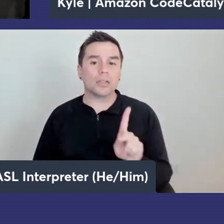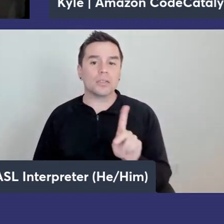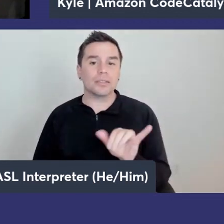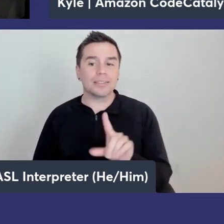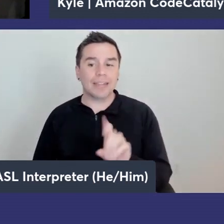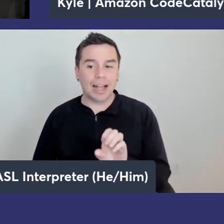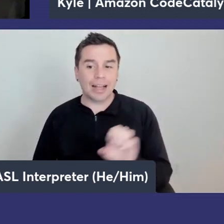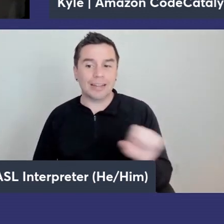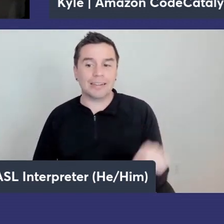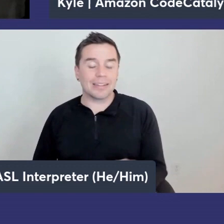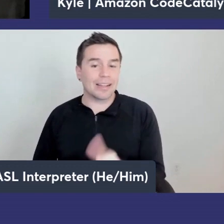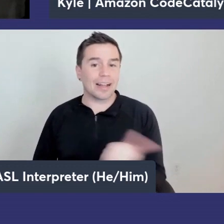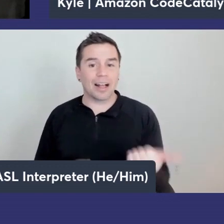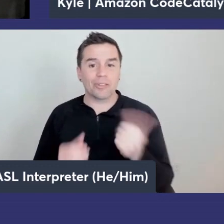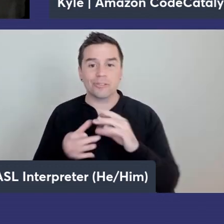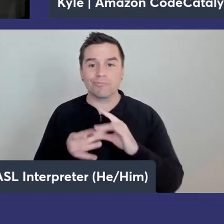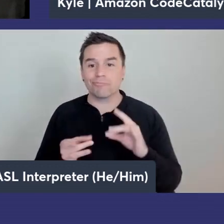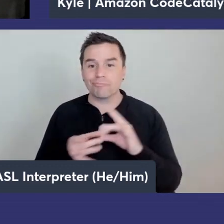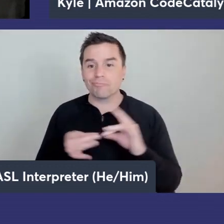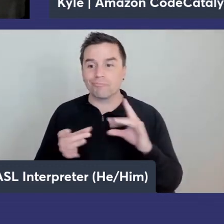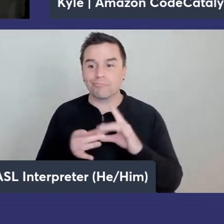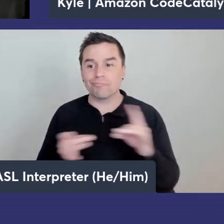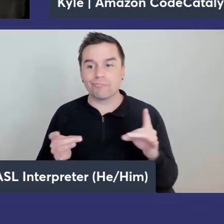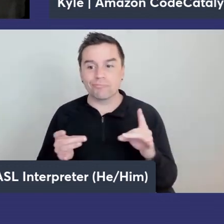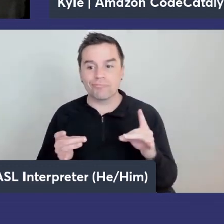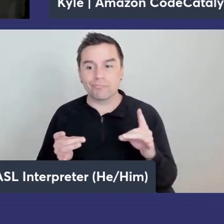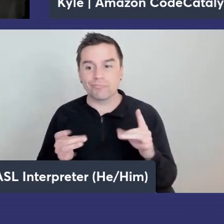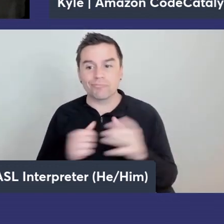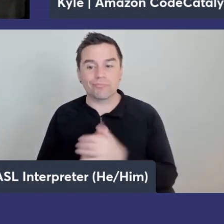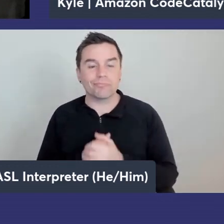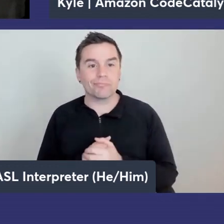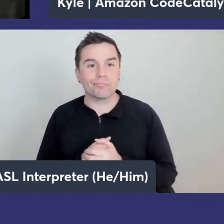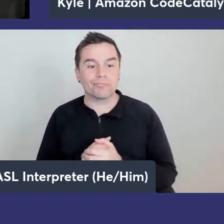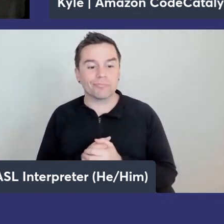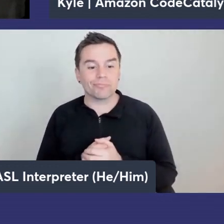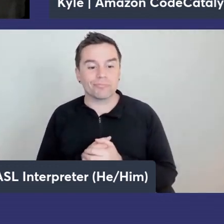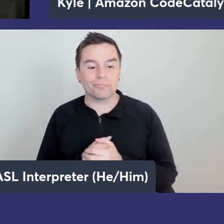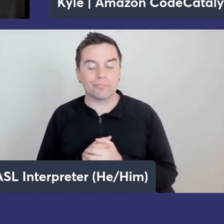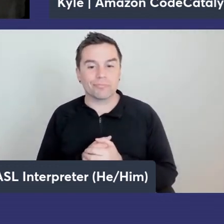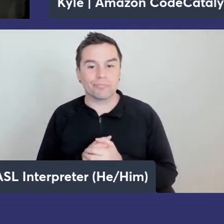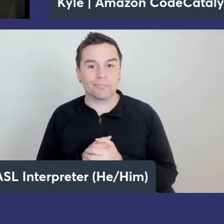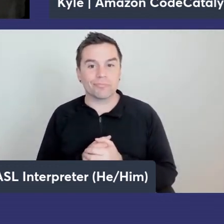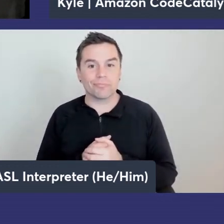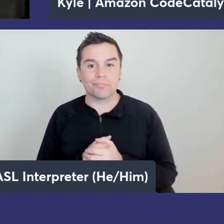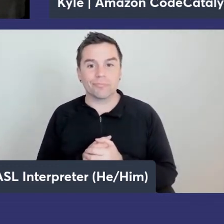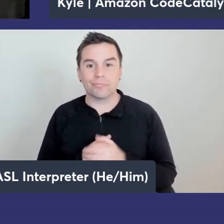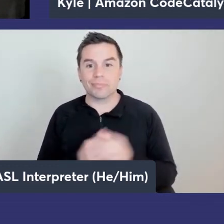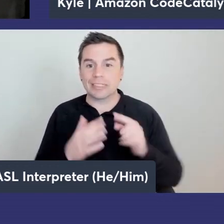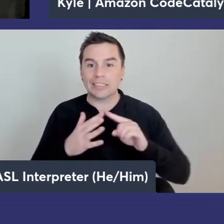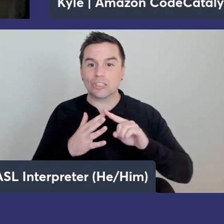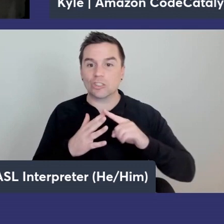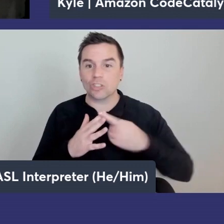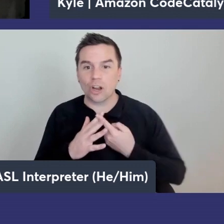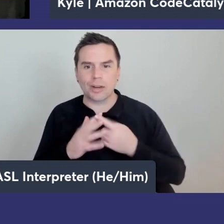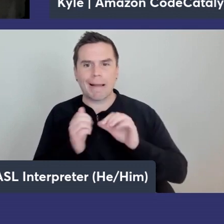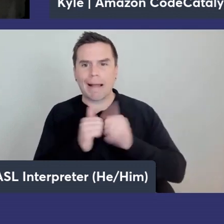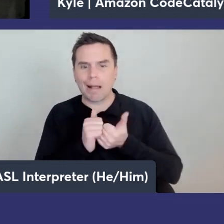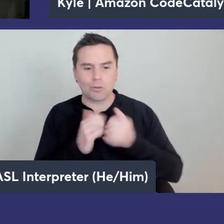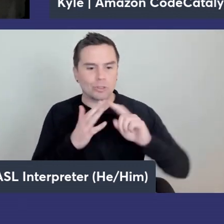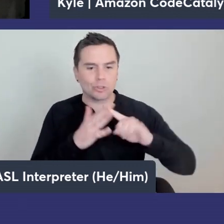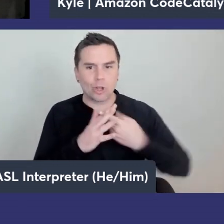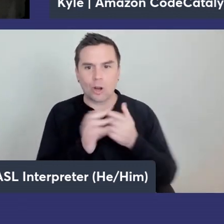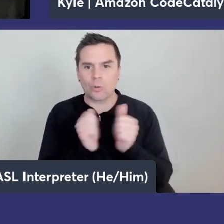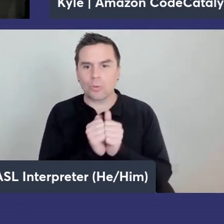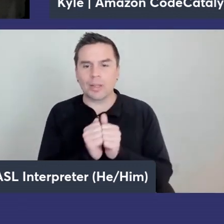give people kind of a jumping off point, a getting started? Obviously, CodeCatalyst.aws, I